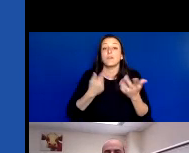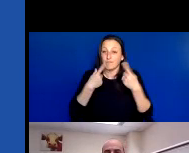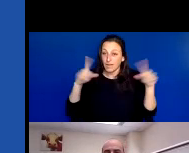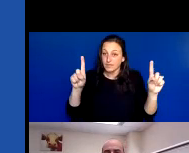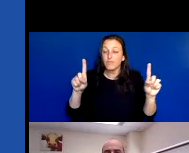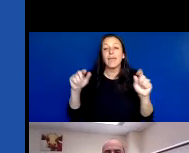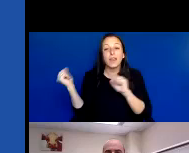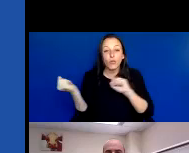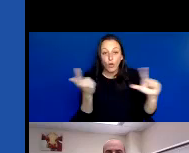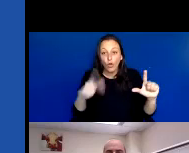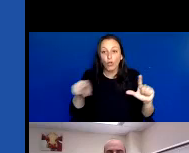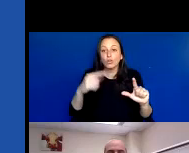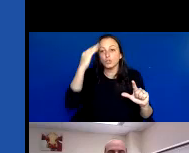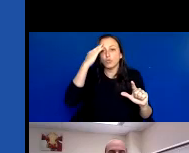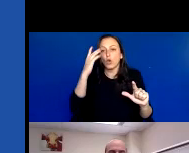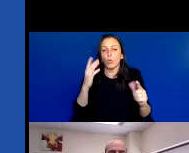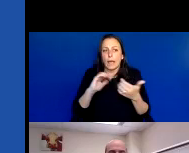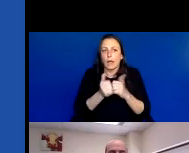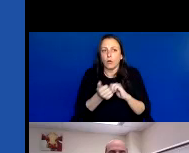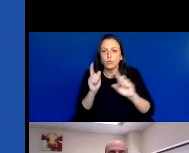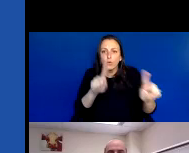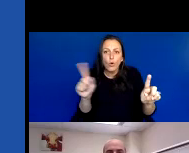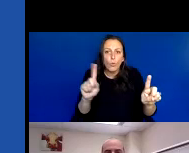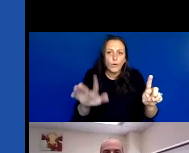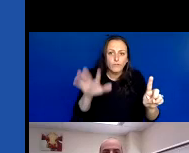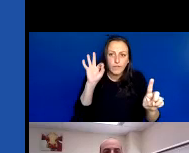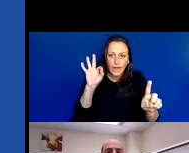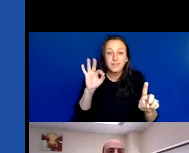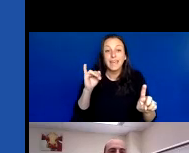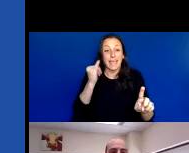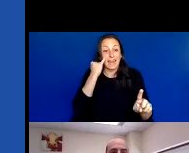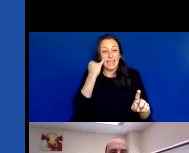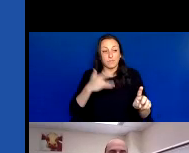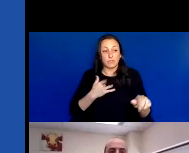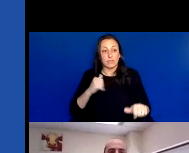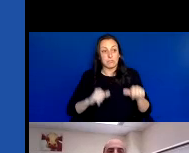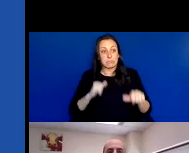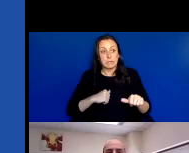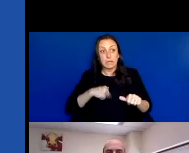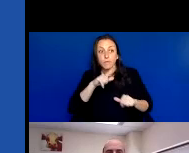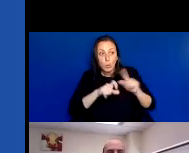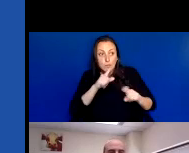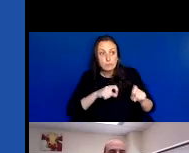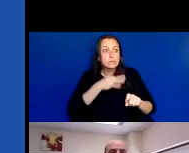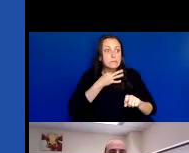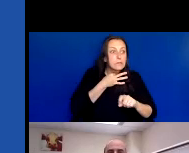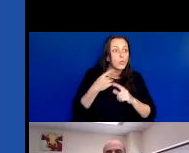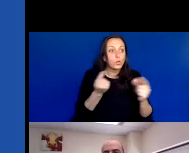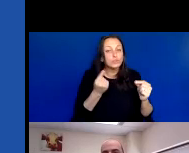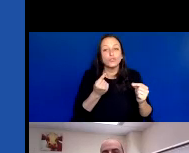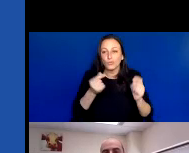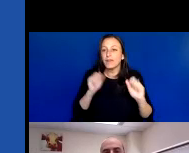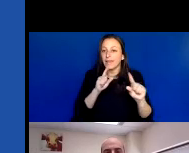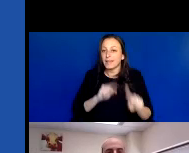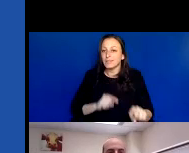can go to get it and have their questions answered if they have any. So starting today, we have started making outbound